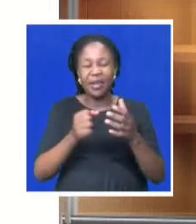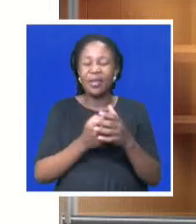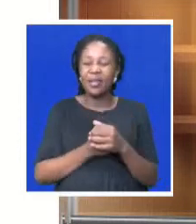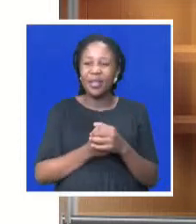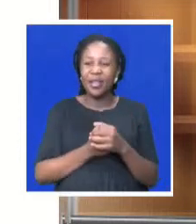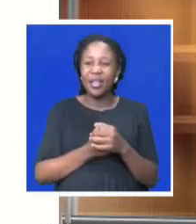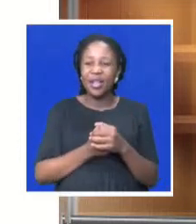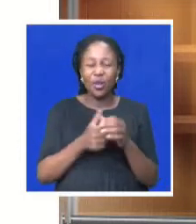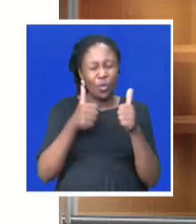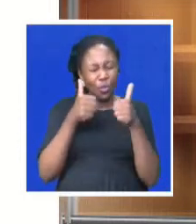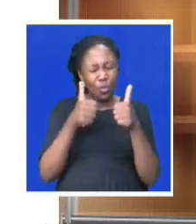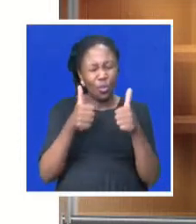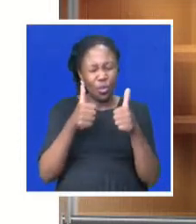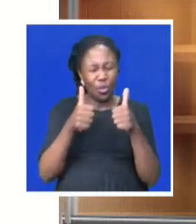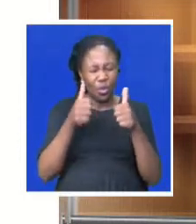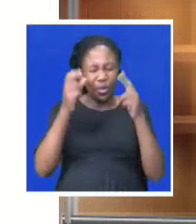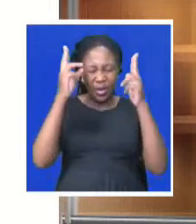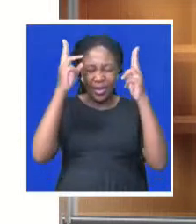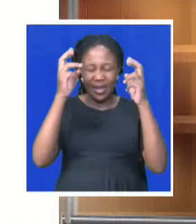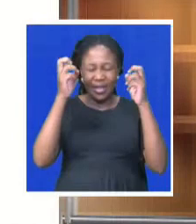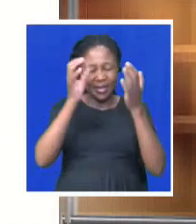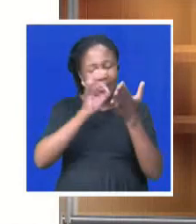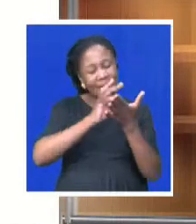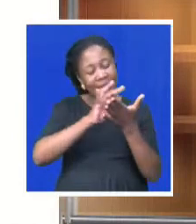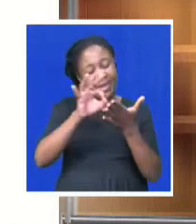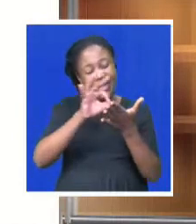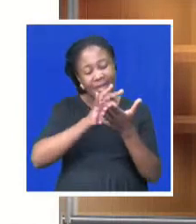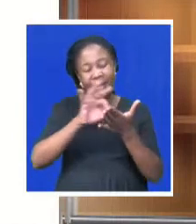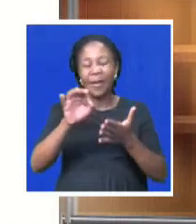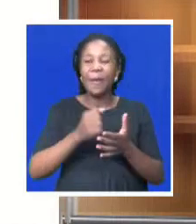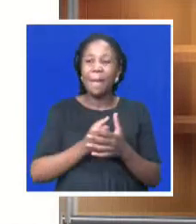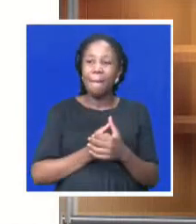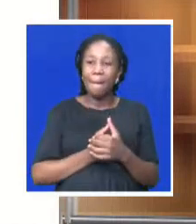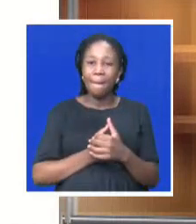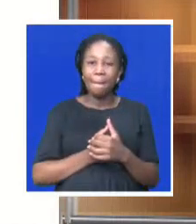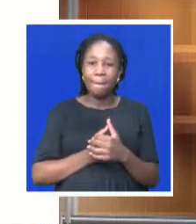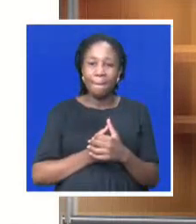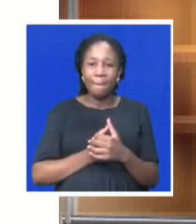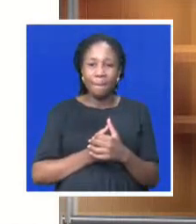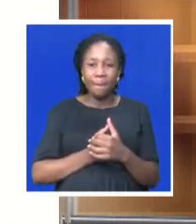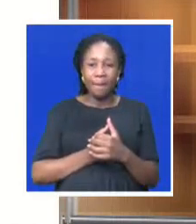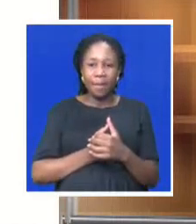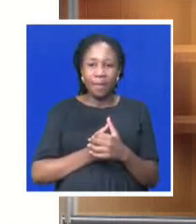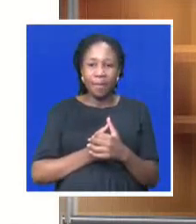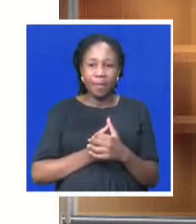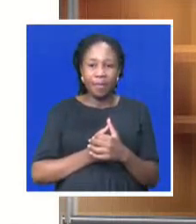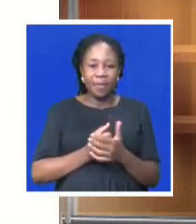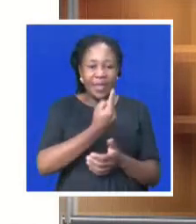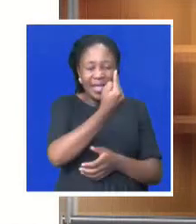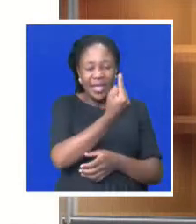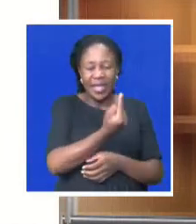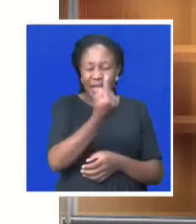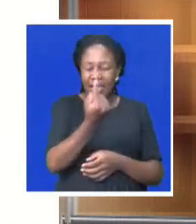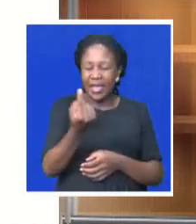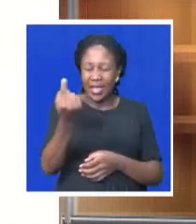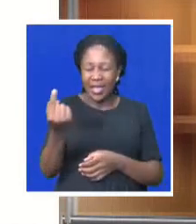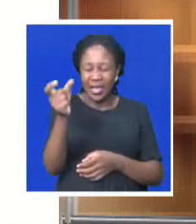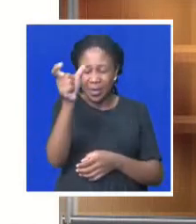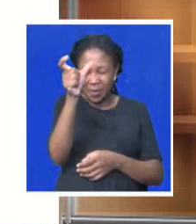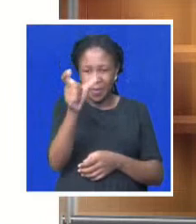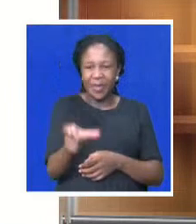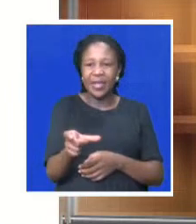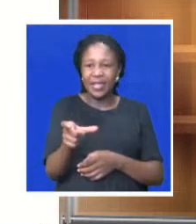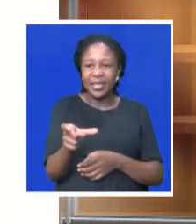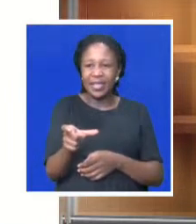clear message. What is the message, dear Lena? Each person is unique in his or